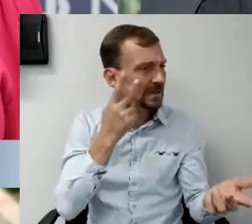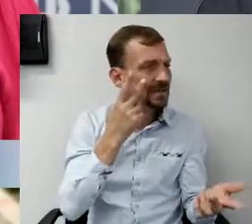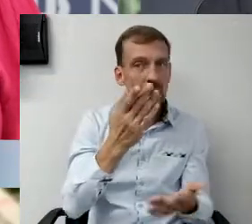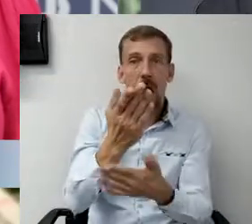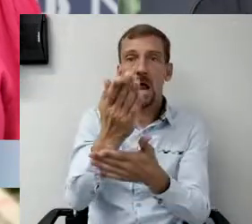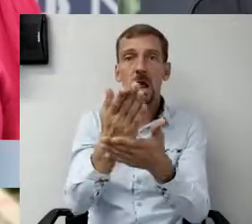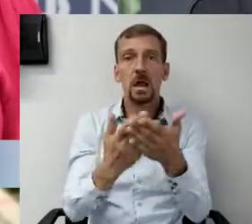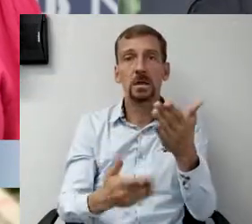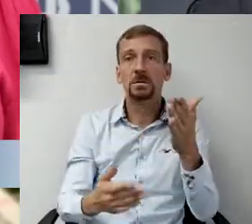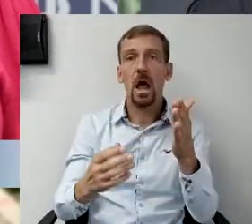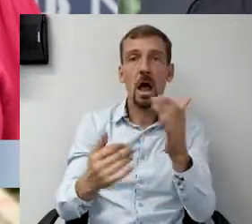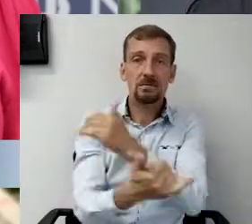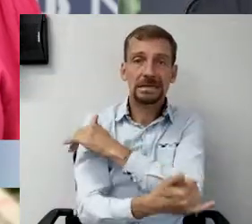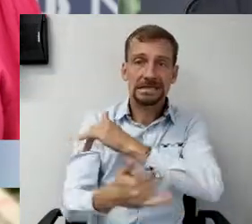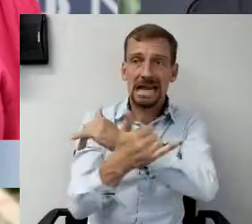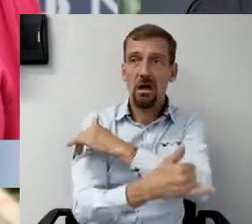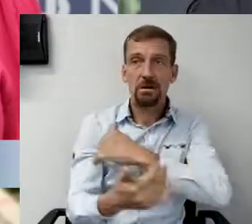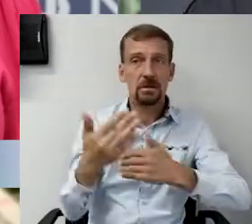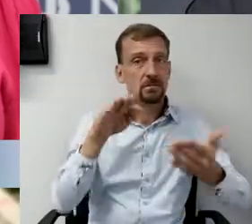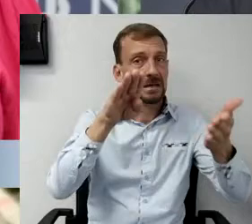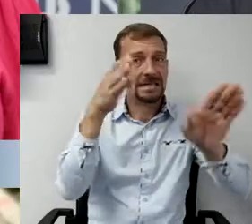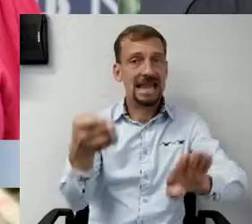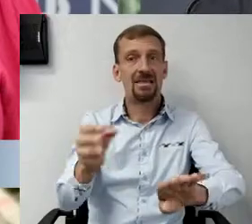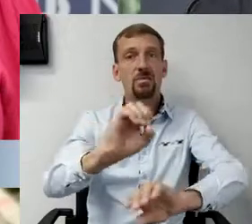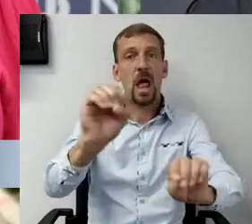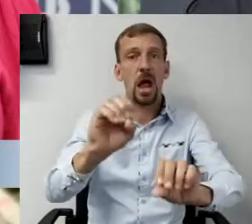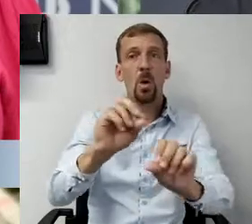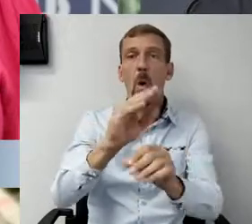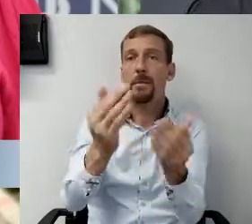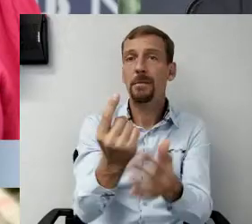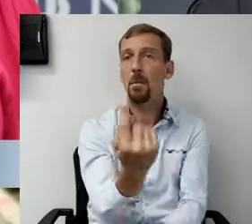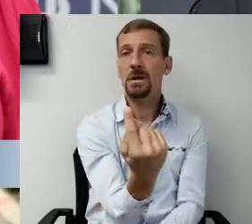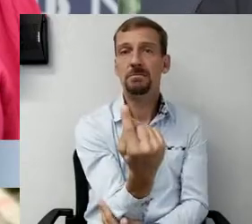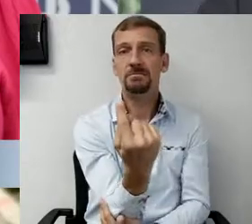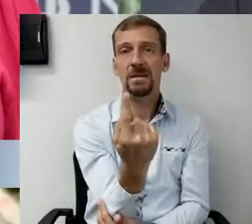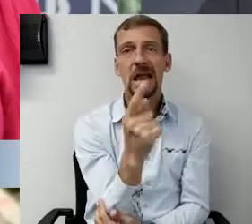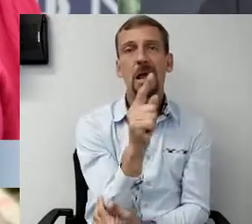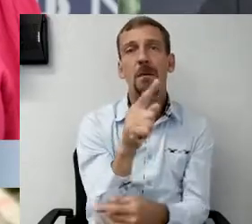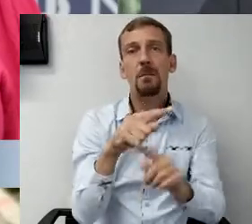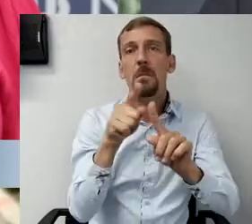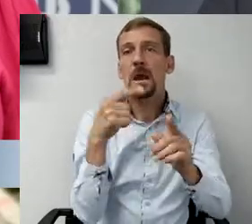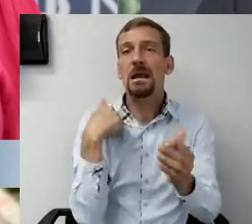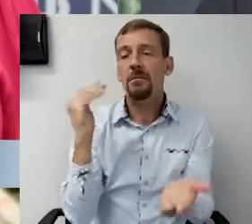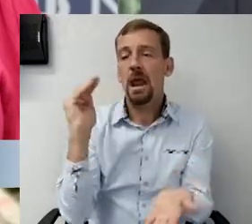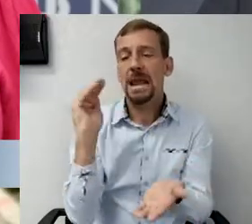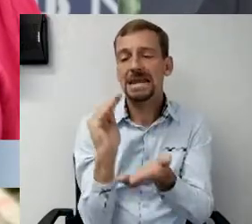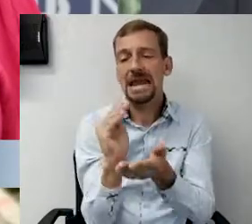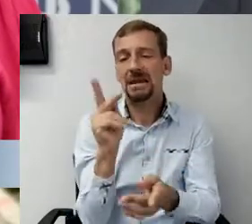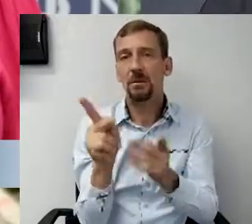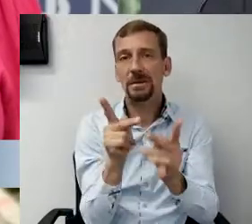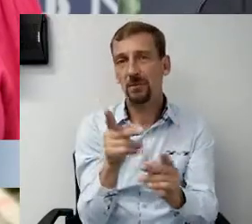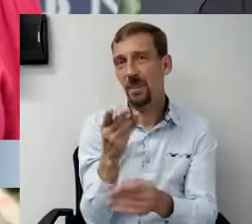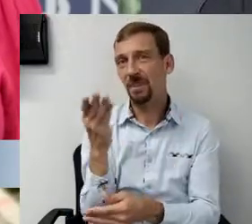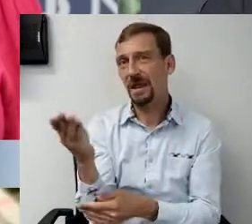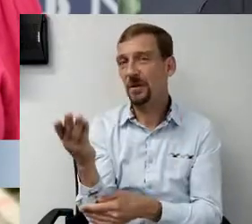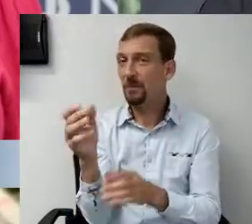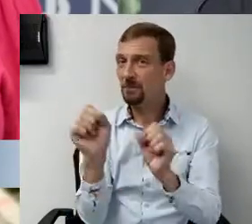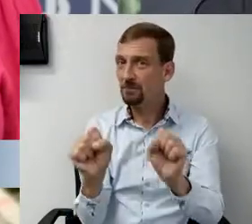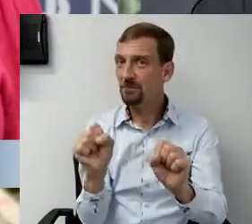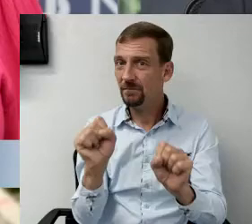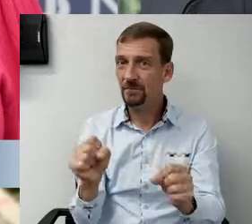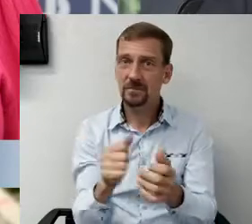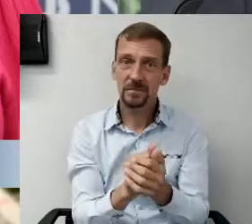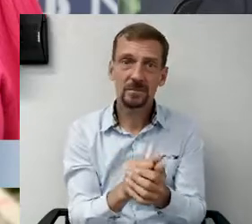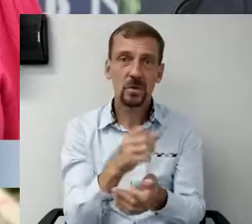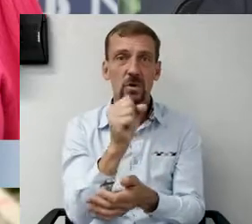deaths, or maybe one death, but they probably have much smaller populations. So, and that is a report. Doug